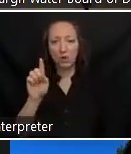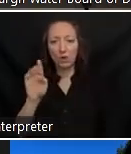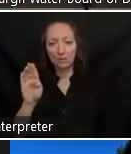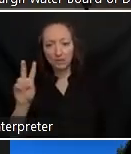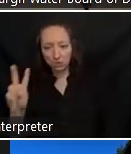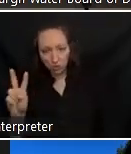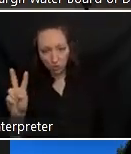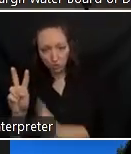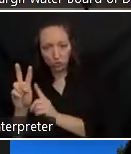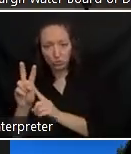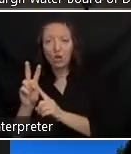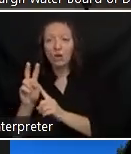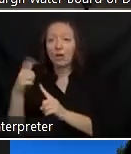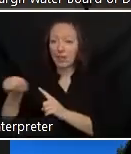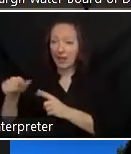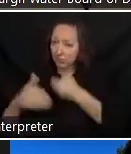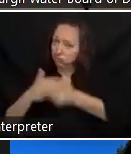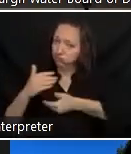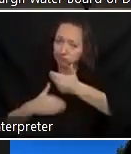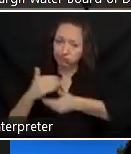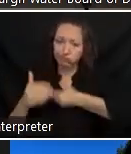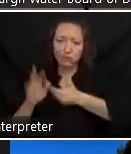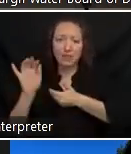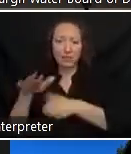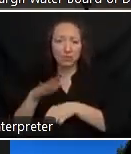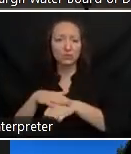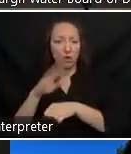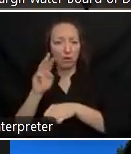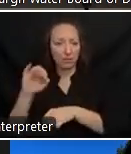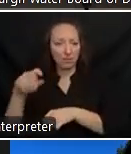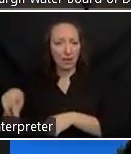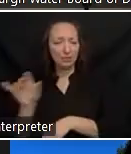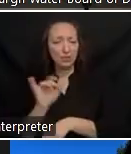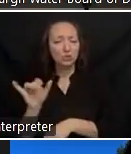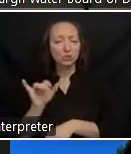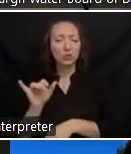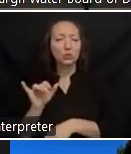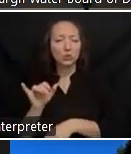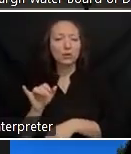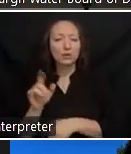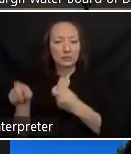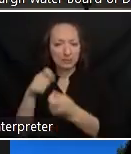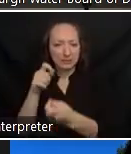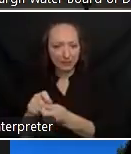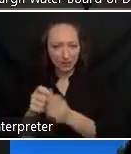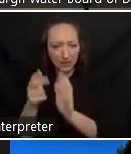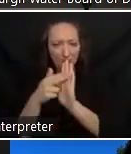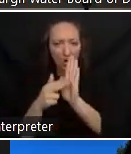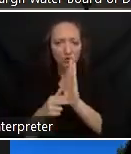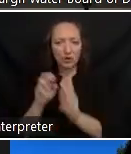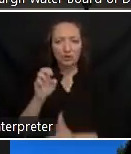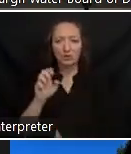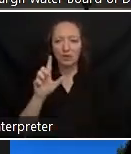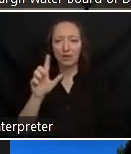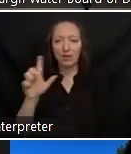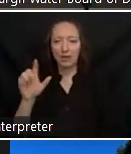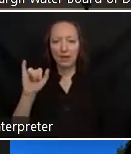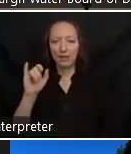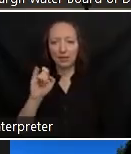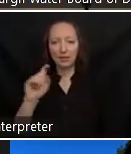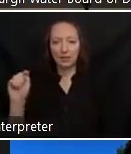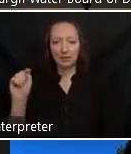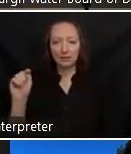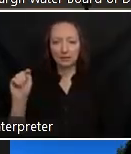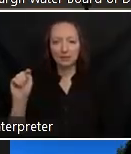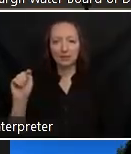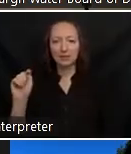on the map. So in particular, the contract in Elliott and the West End is well underway.